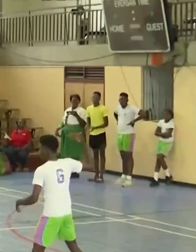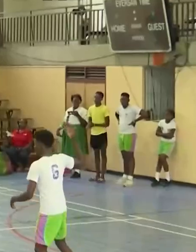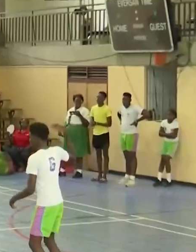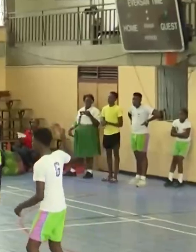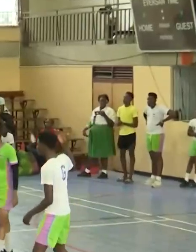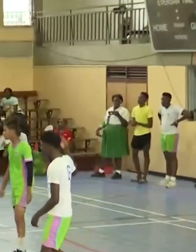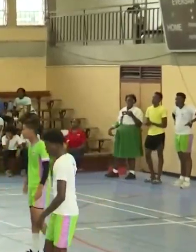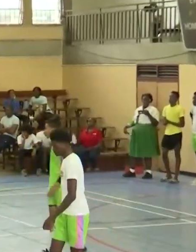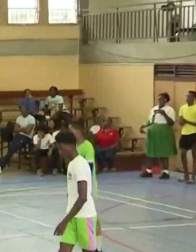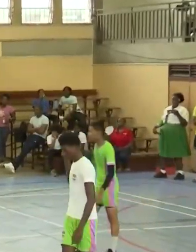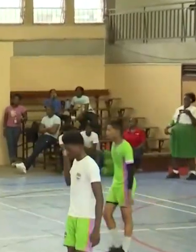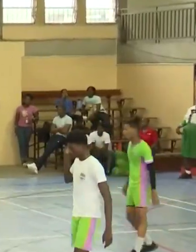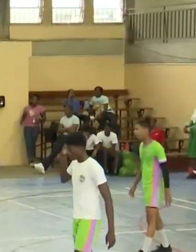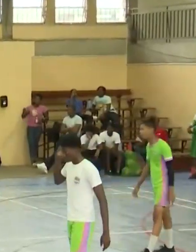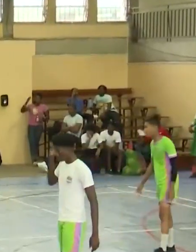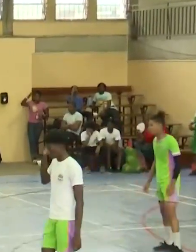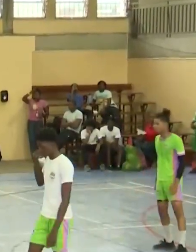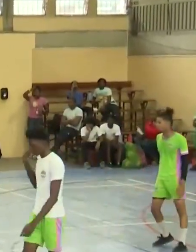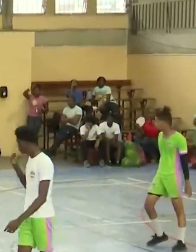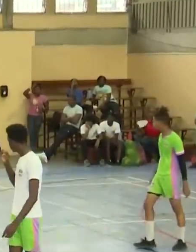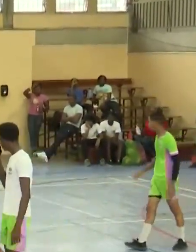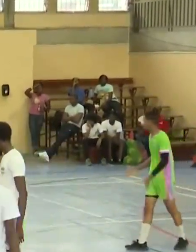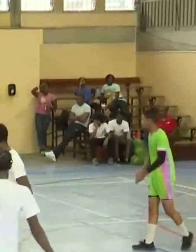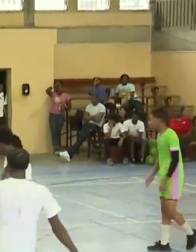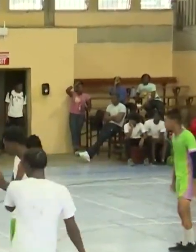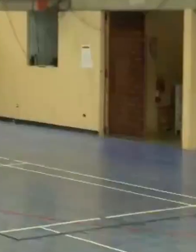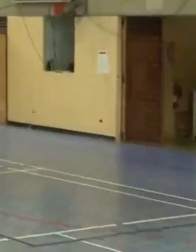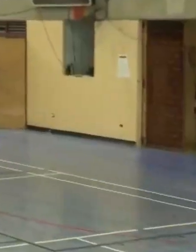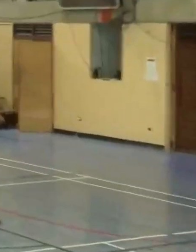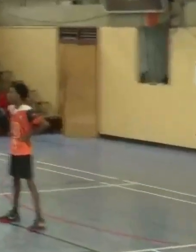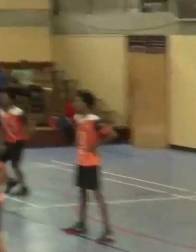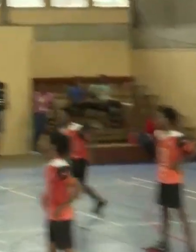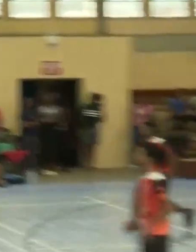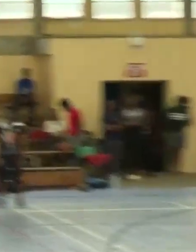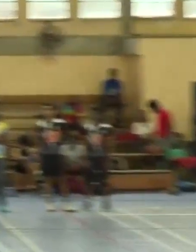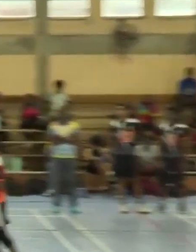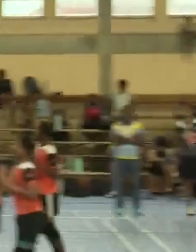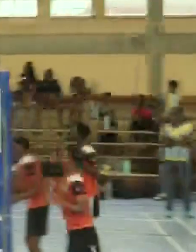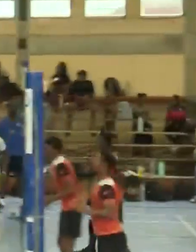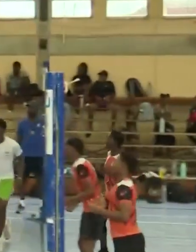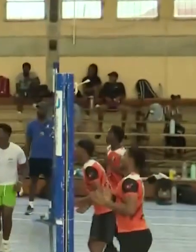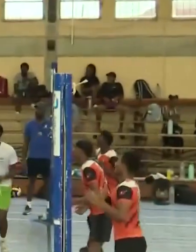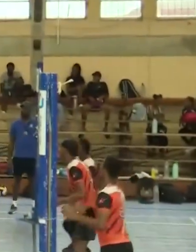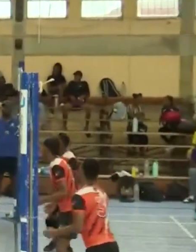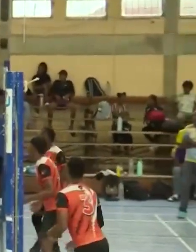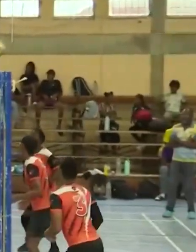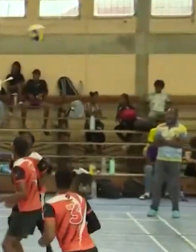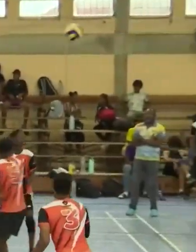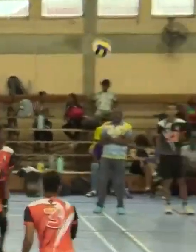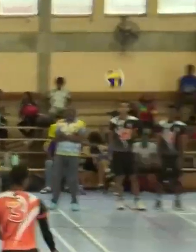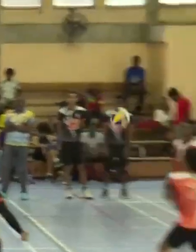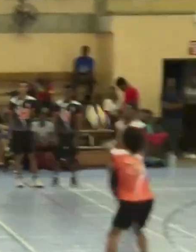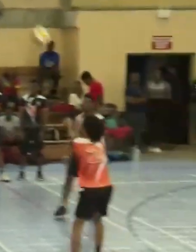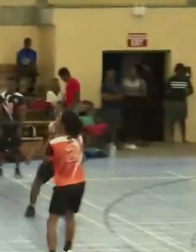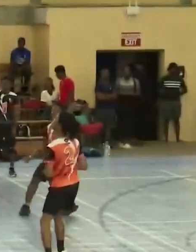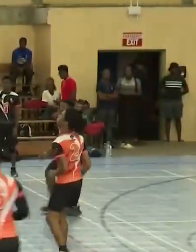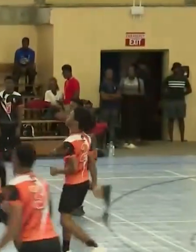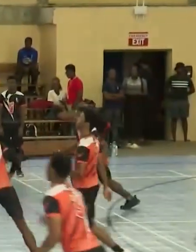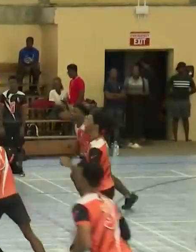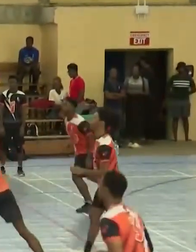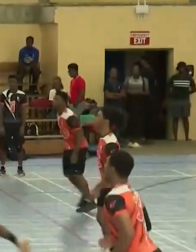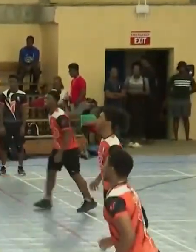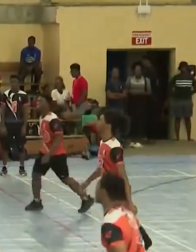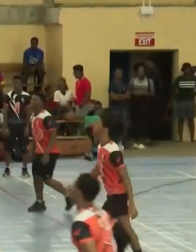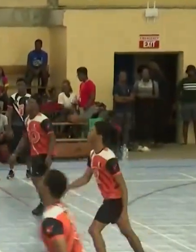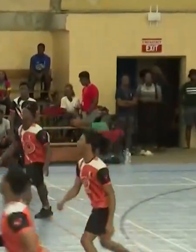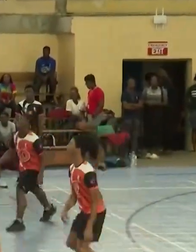Despite a valiant effort from St. George, the Eagles soared to victory by a narrow second set victory,